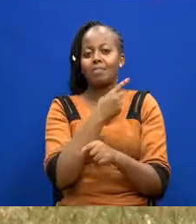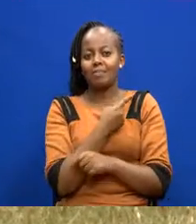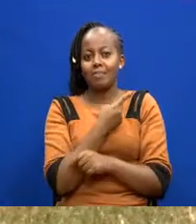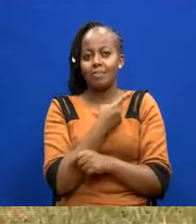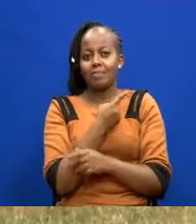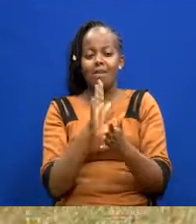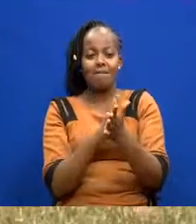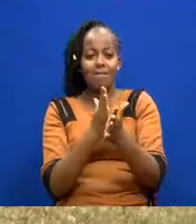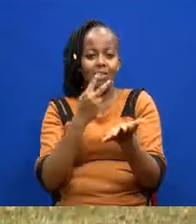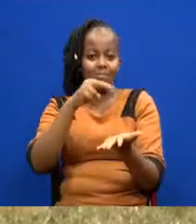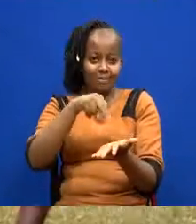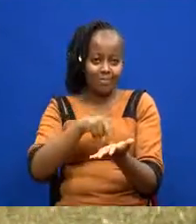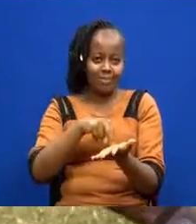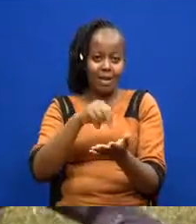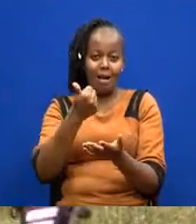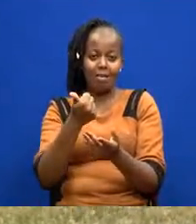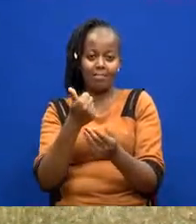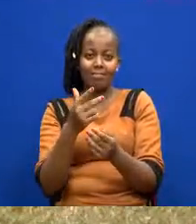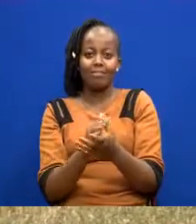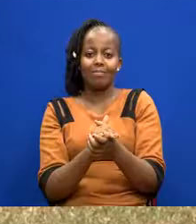down. Quickly get back on your feet.